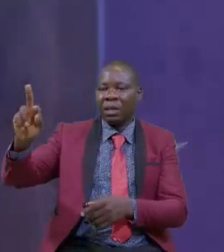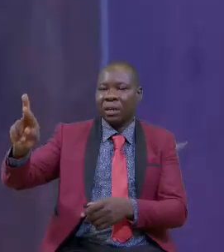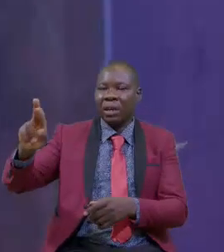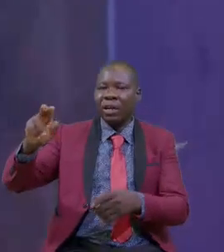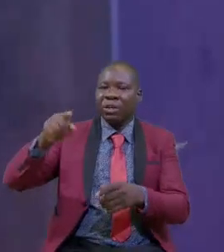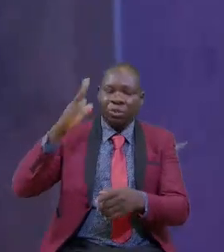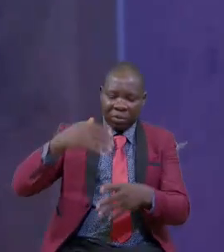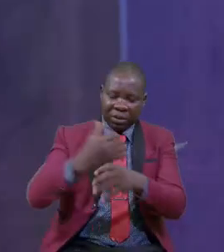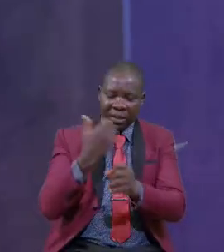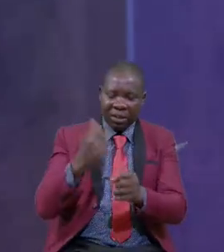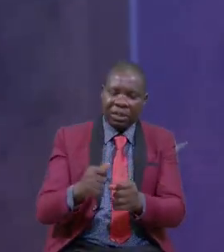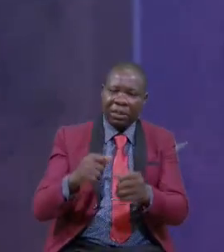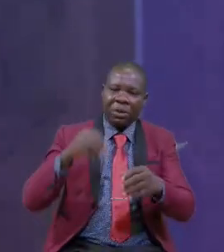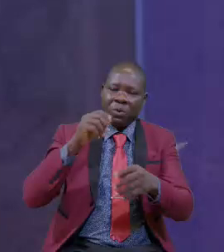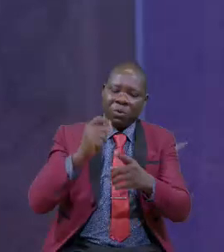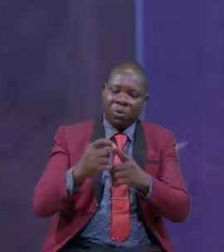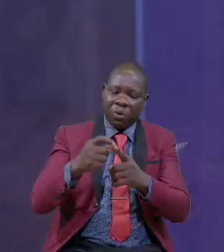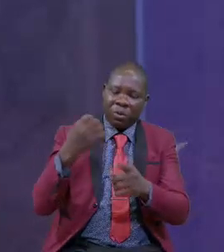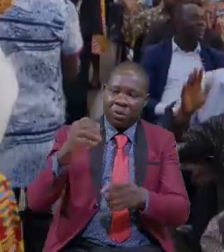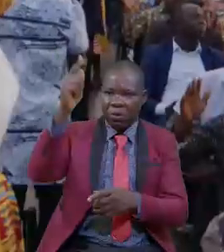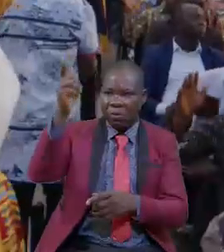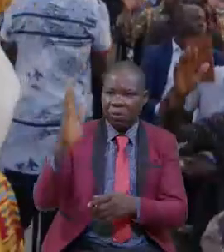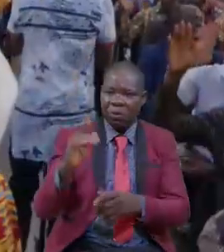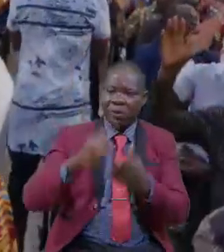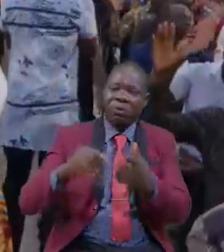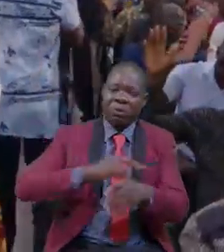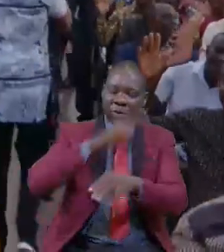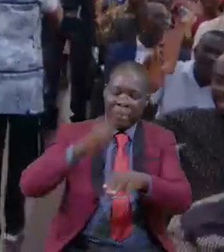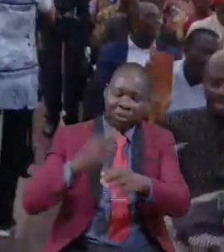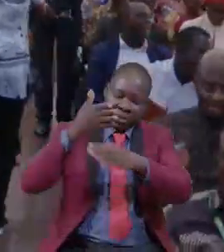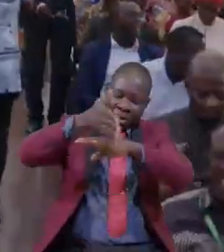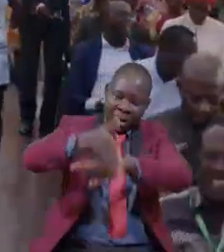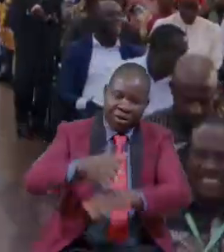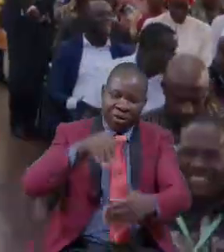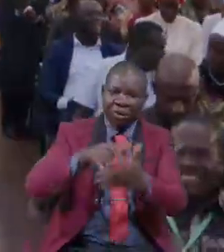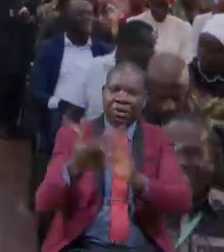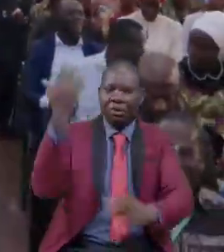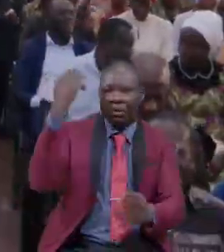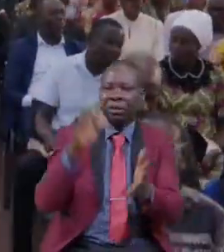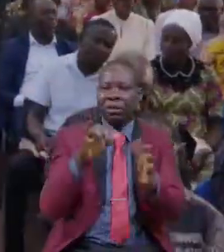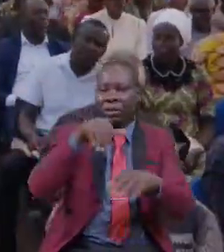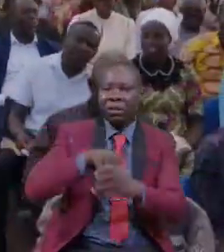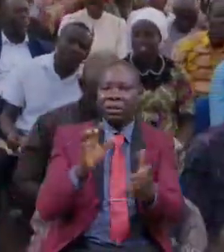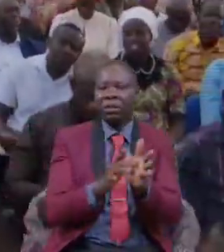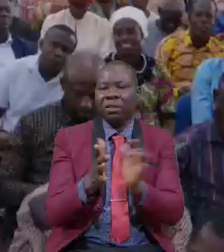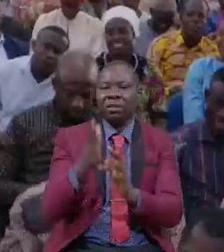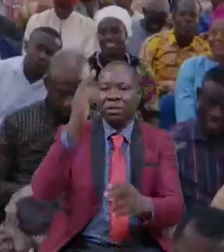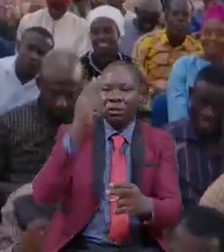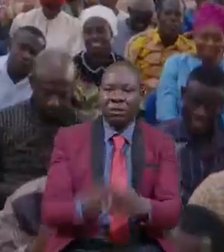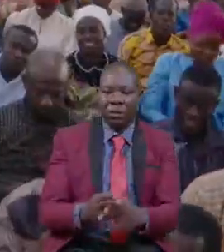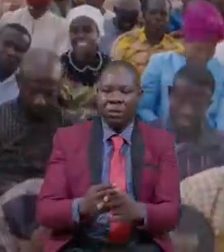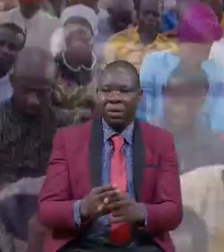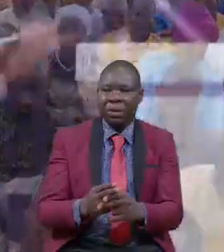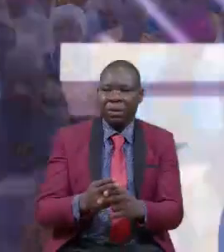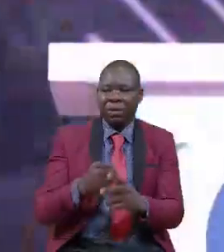God to nations abroad in Jesus' name. Now we're coming to point number two.